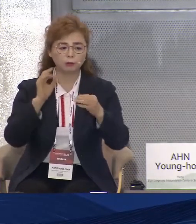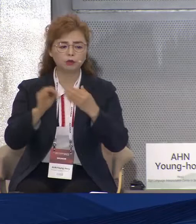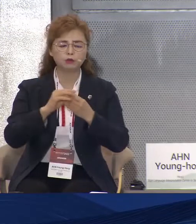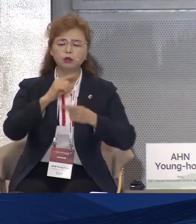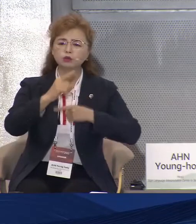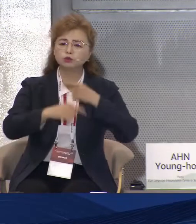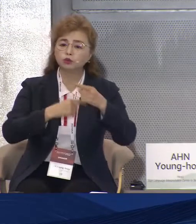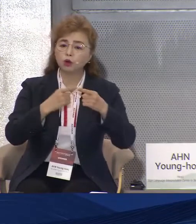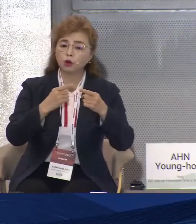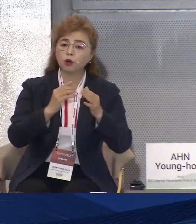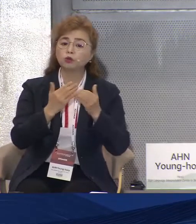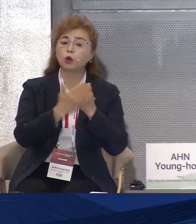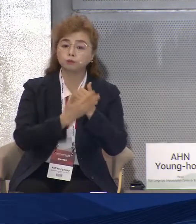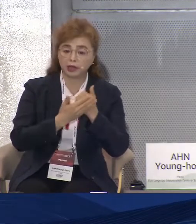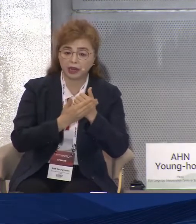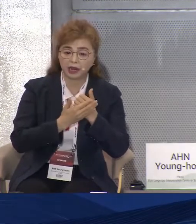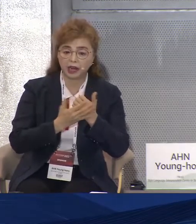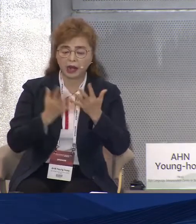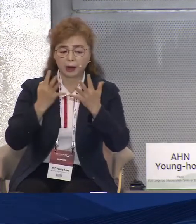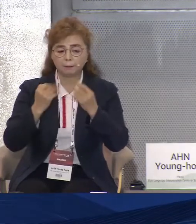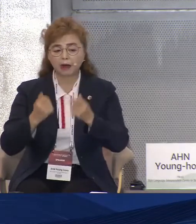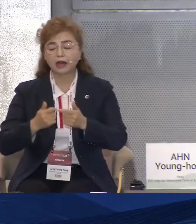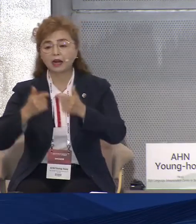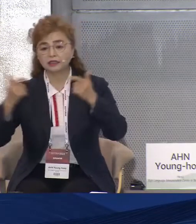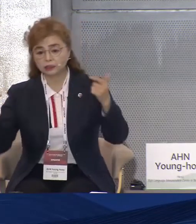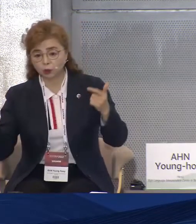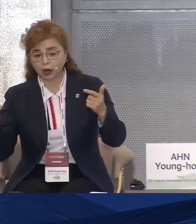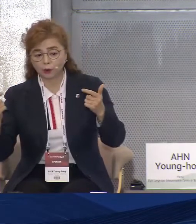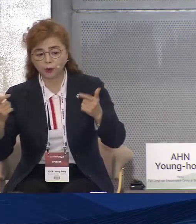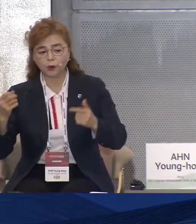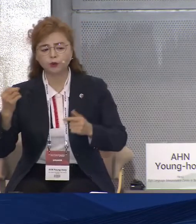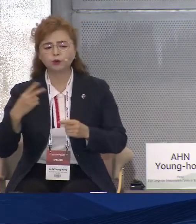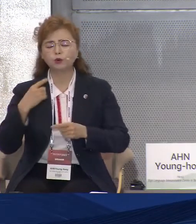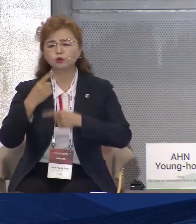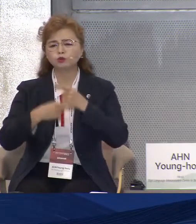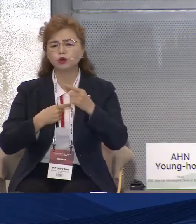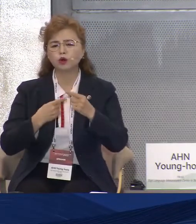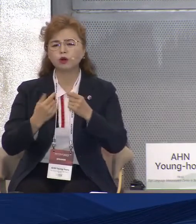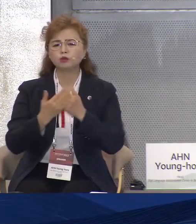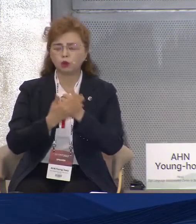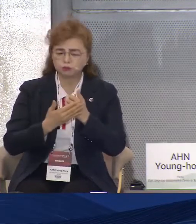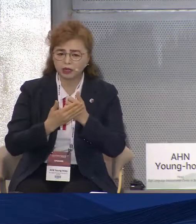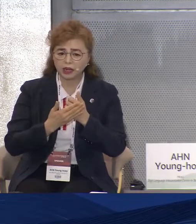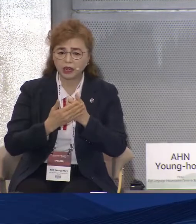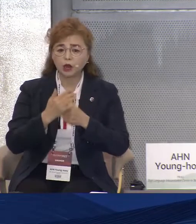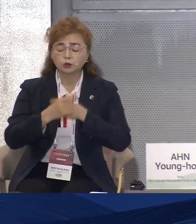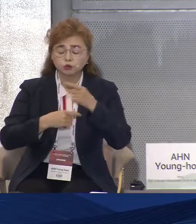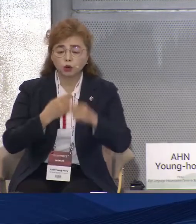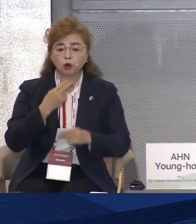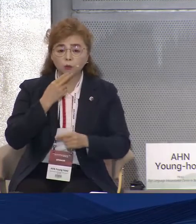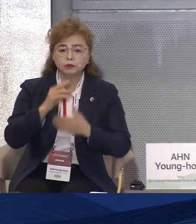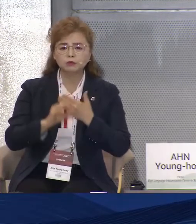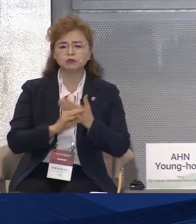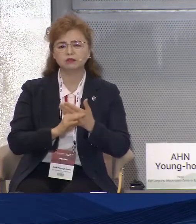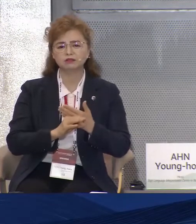become a subject of their lives, they can be the subject because thanks